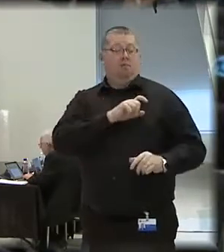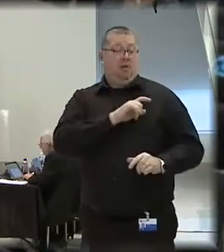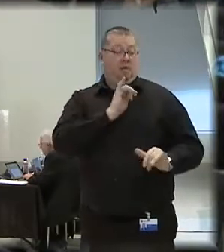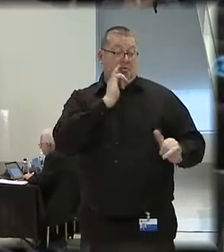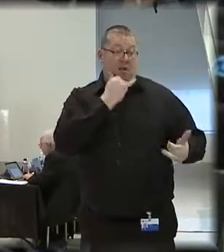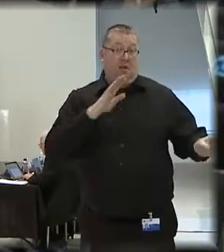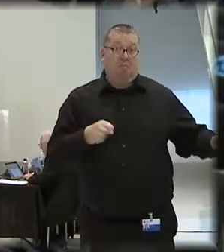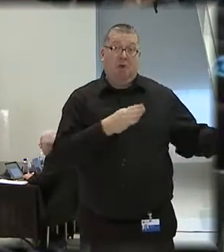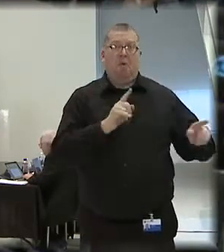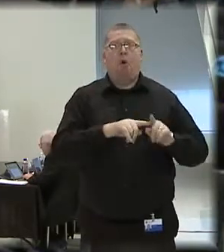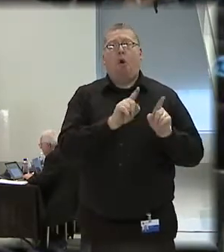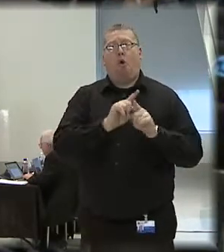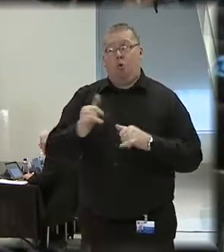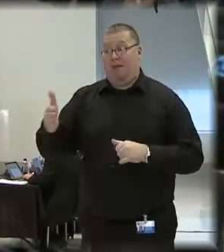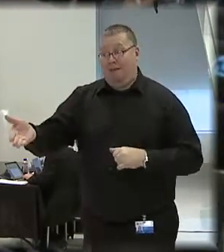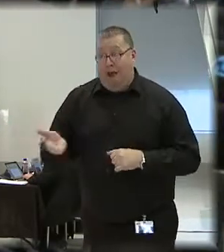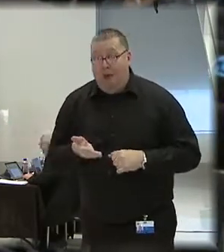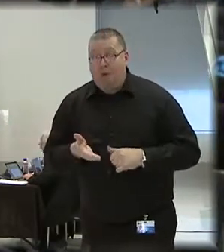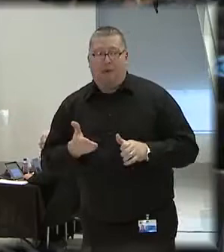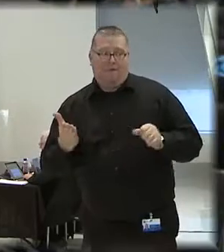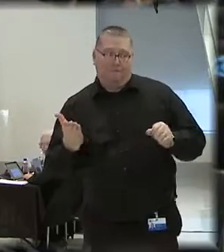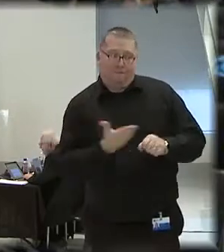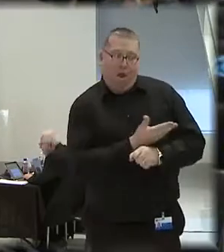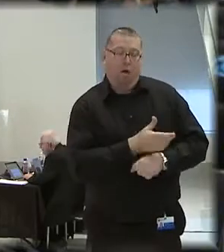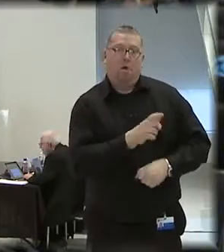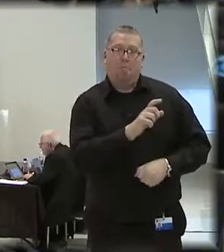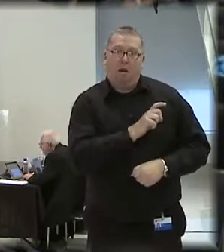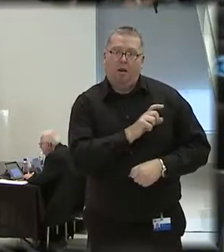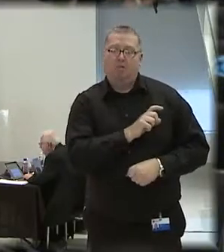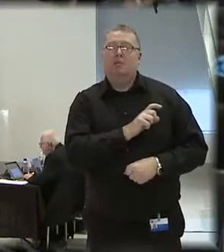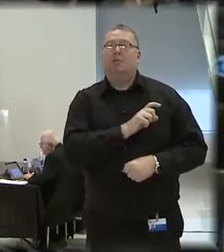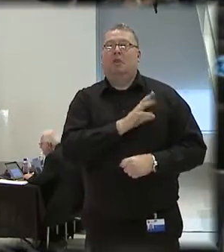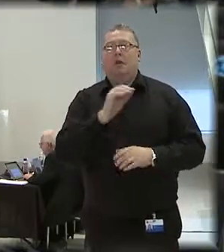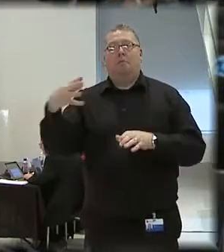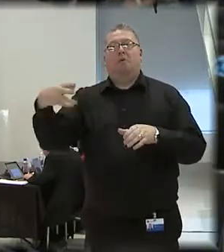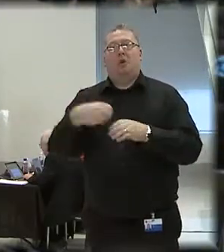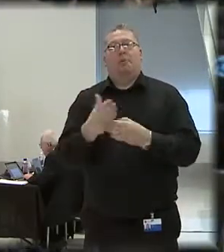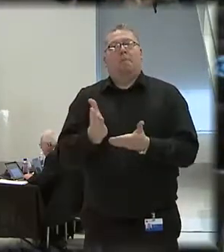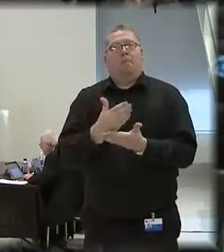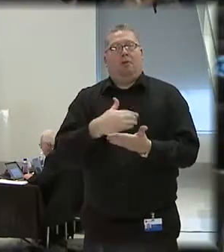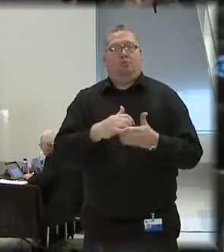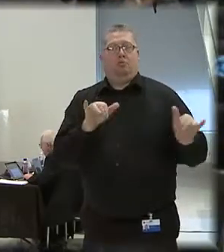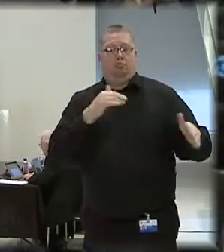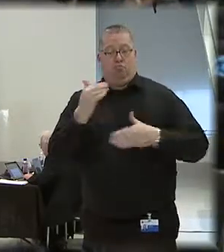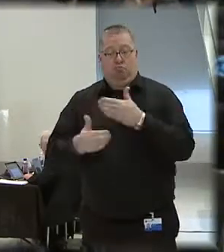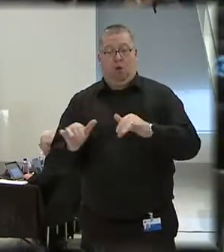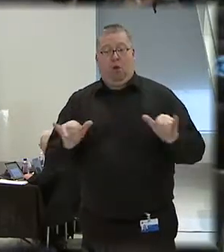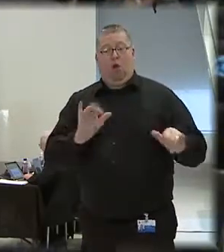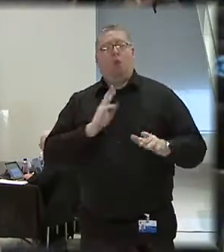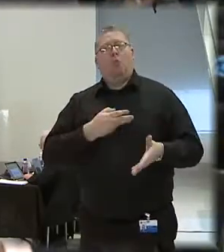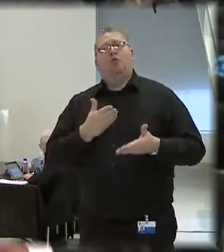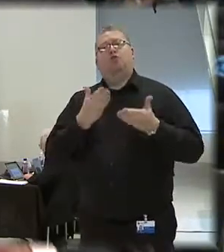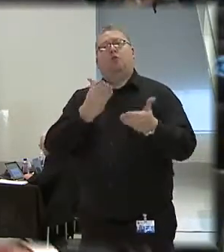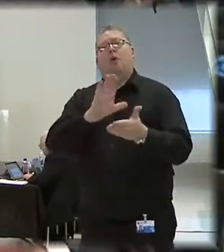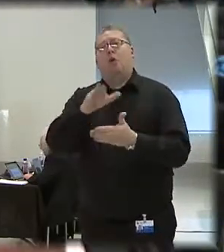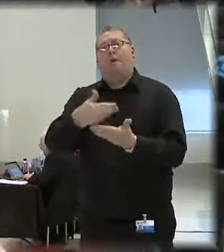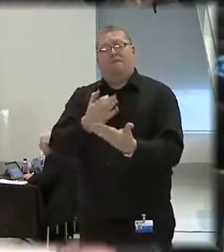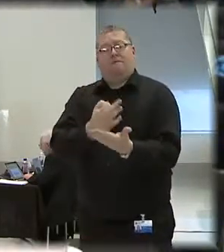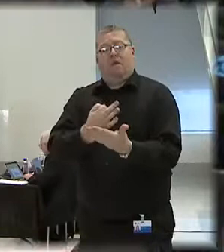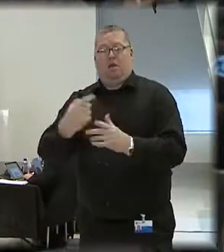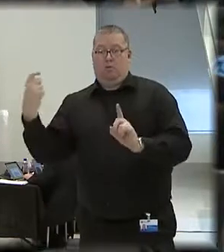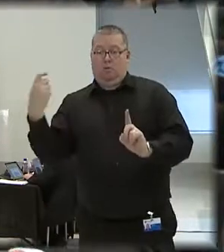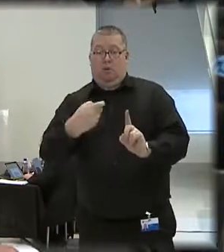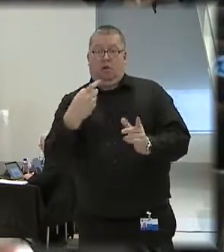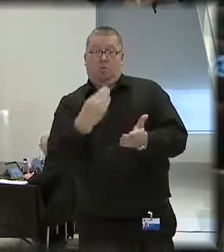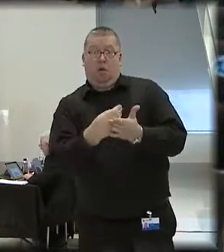hiring and firing, policing priorities, and participatory budgeting as well. We suggest that funding, in part for